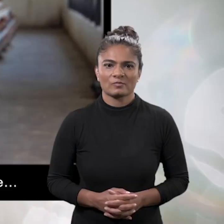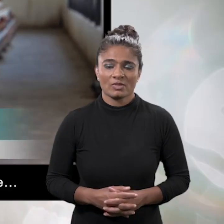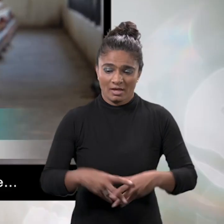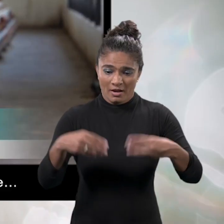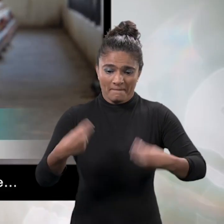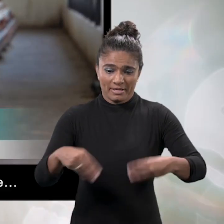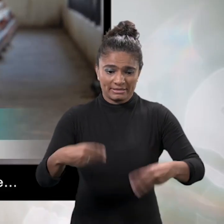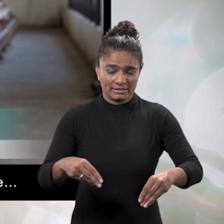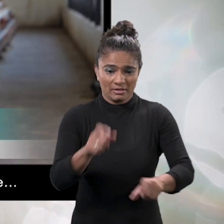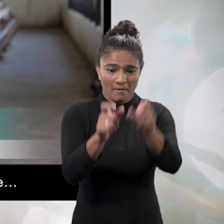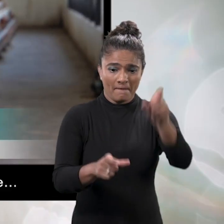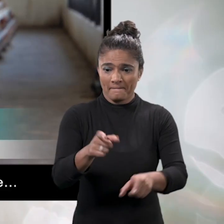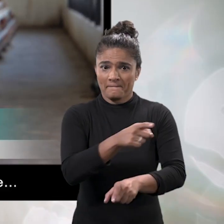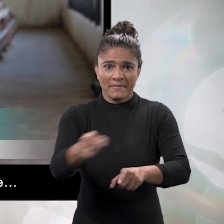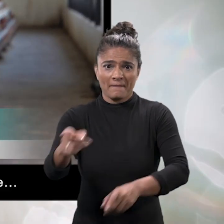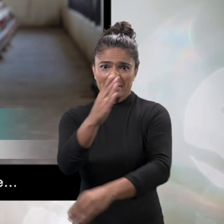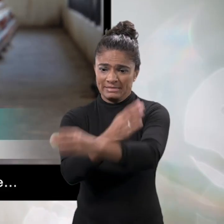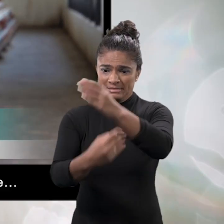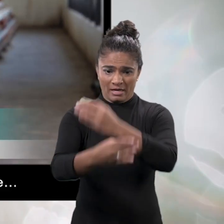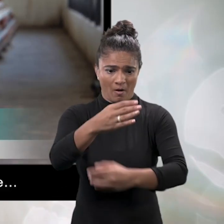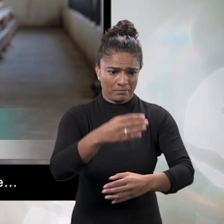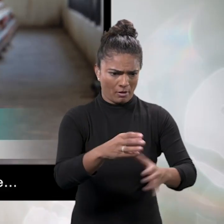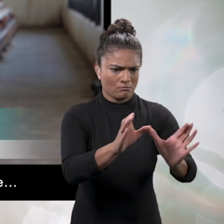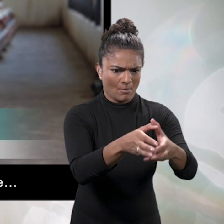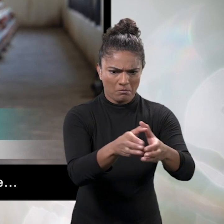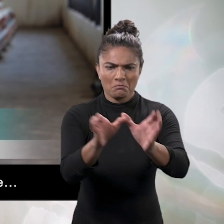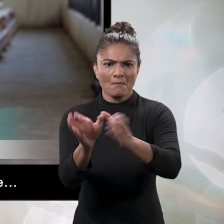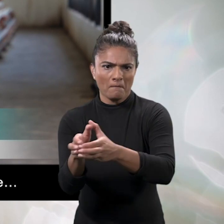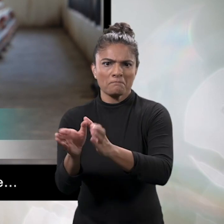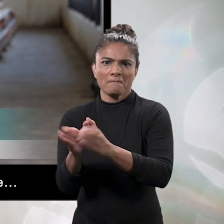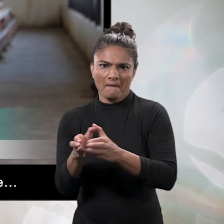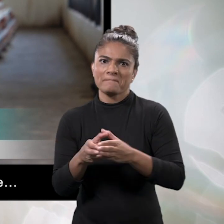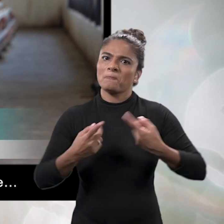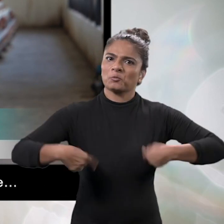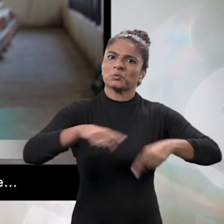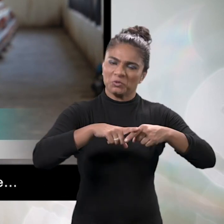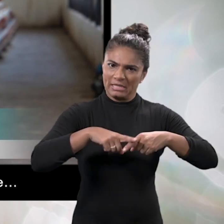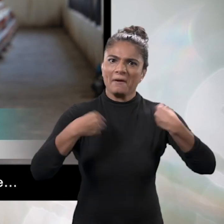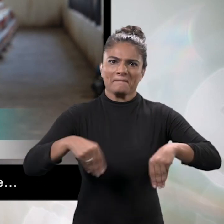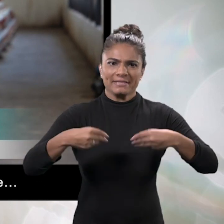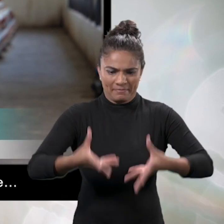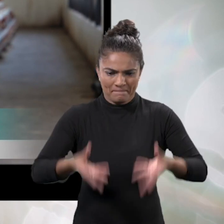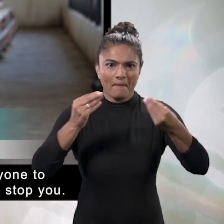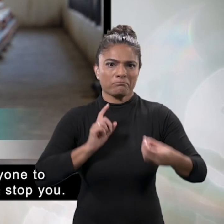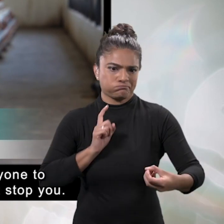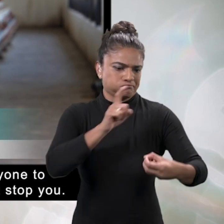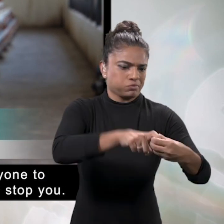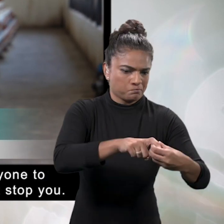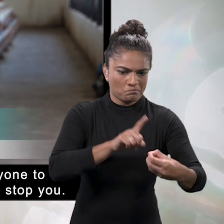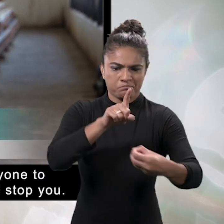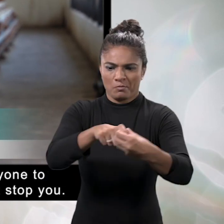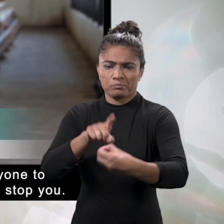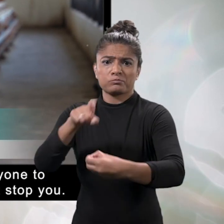Njengoba ke sakheke ibhizinisi leli ngokuhlanganyela singabantu